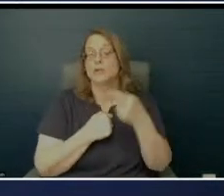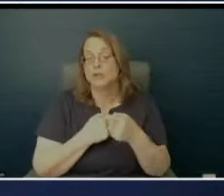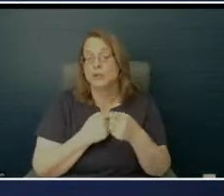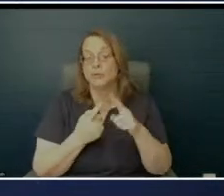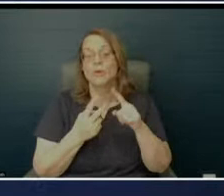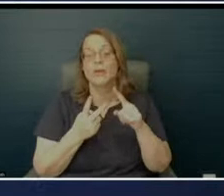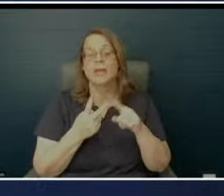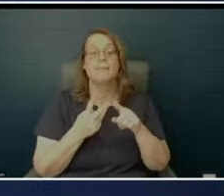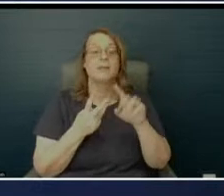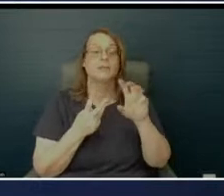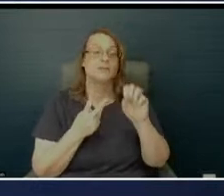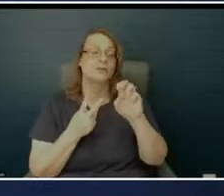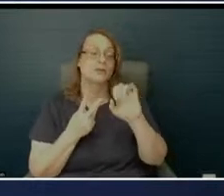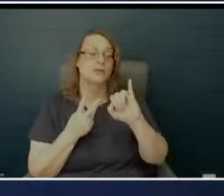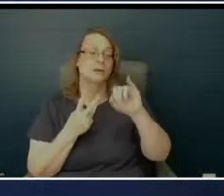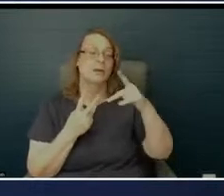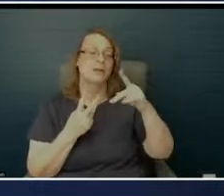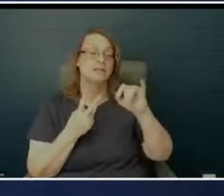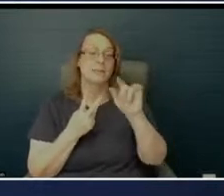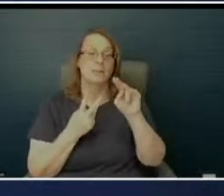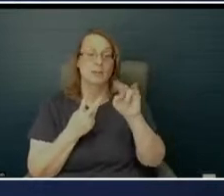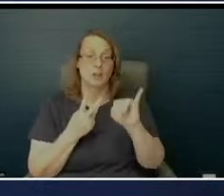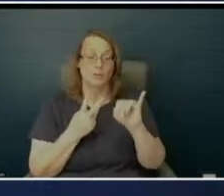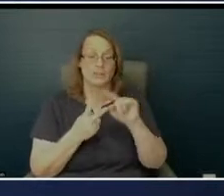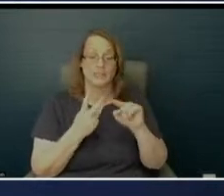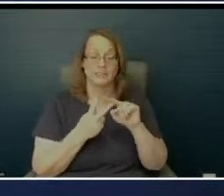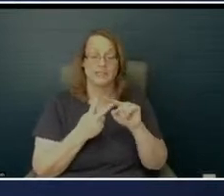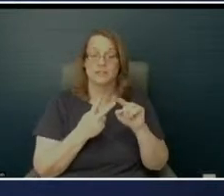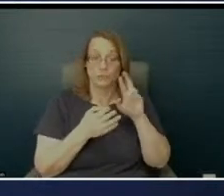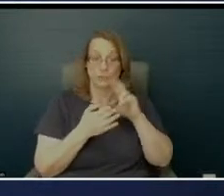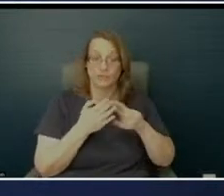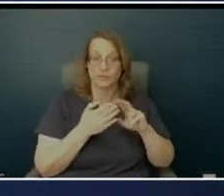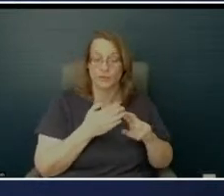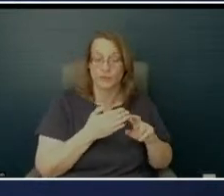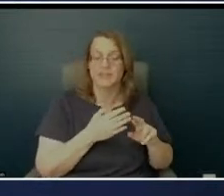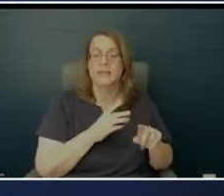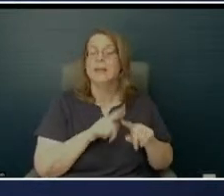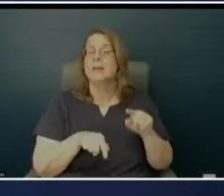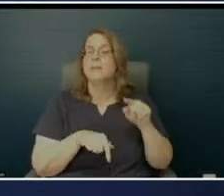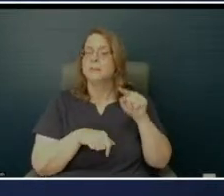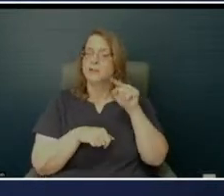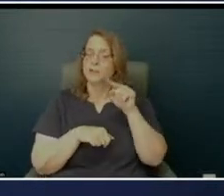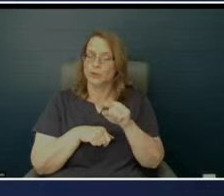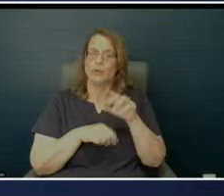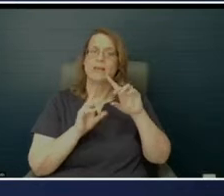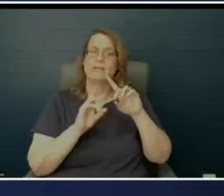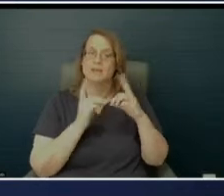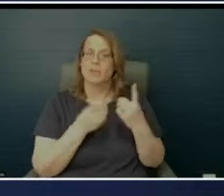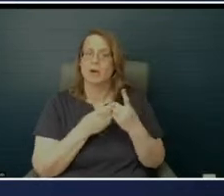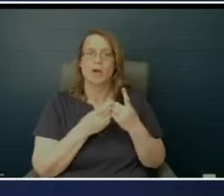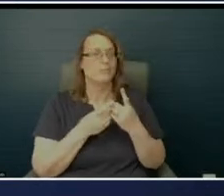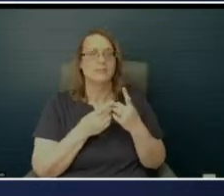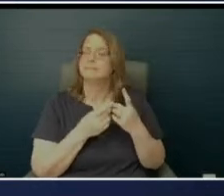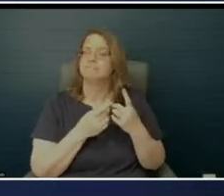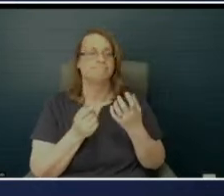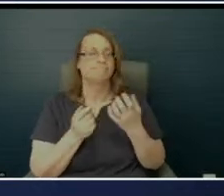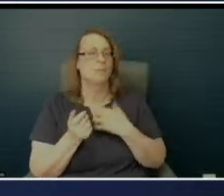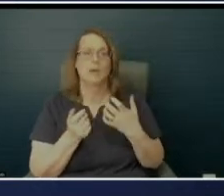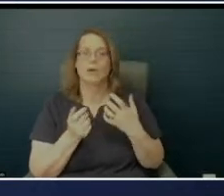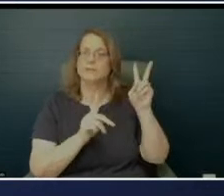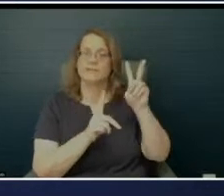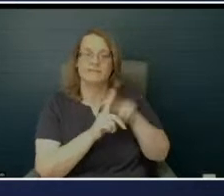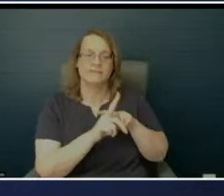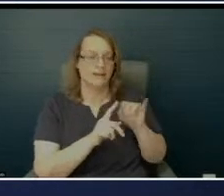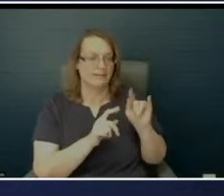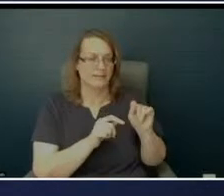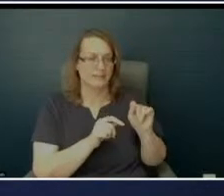to review it. You and the department opposed filing it. We see on the screen here that the talking points